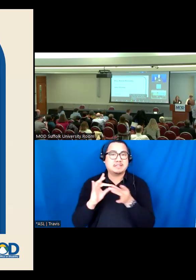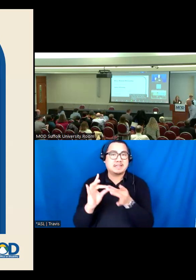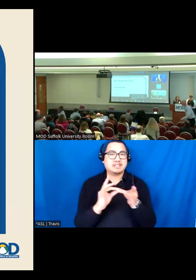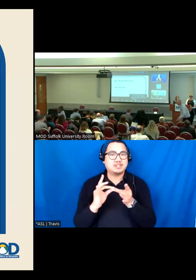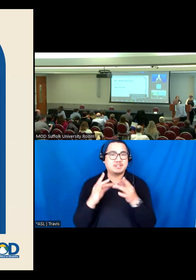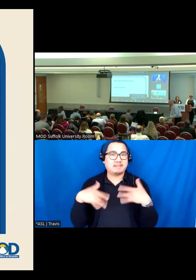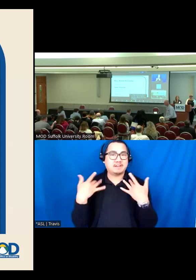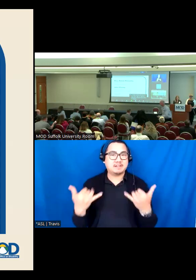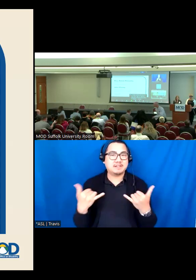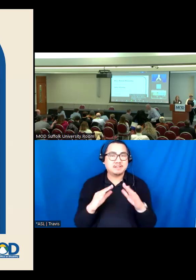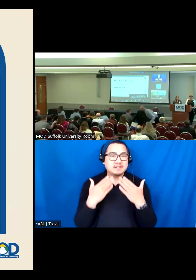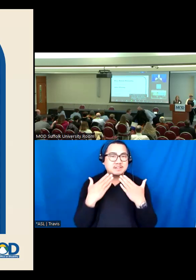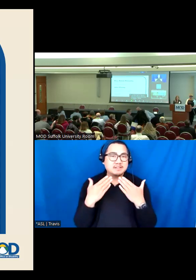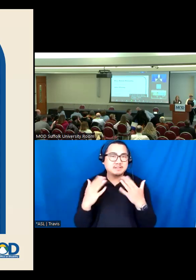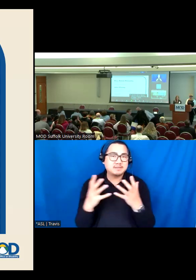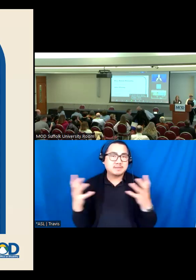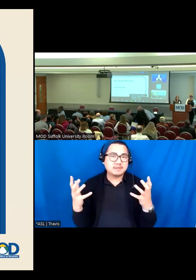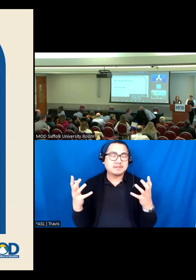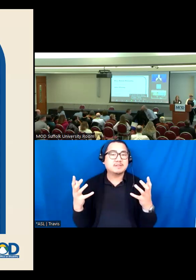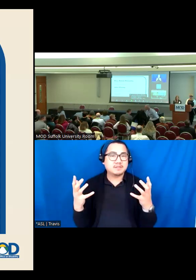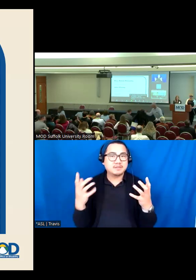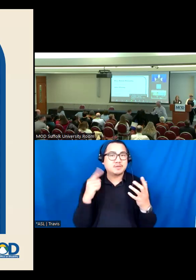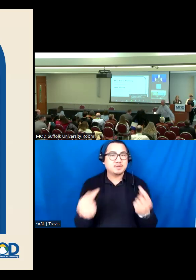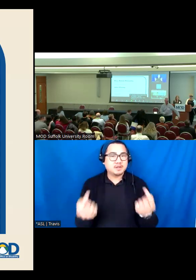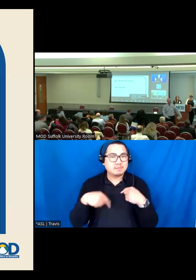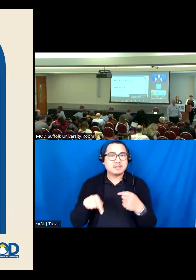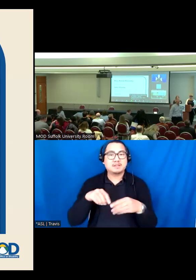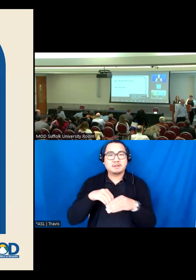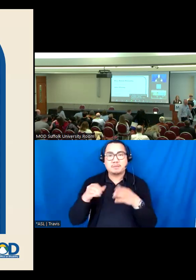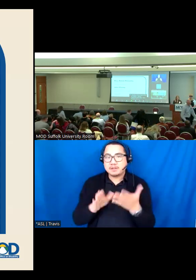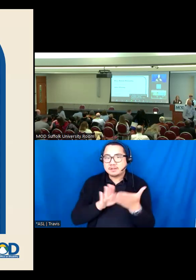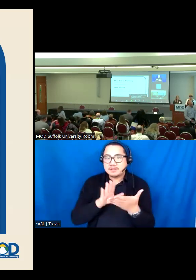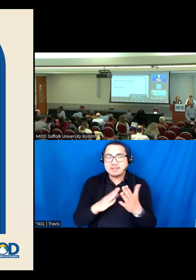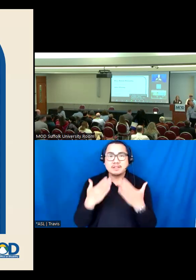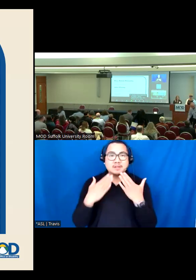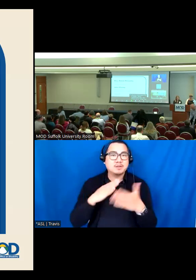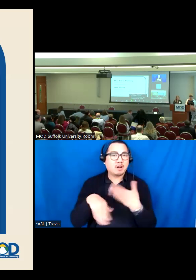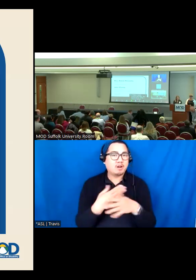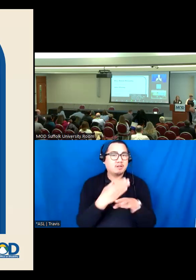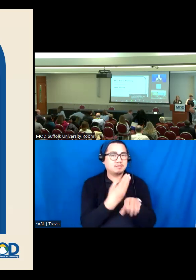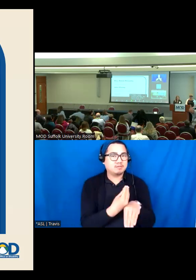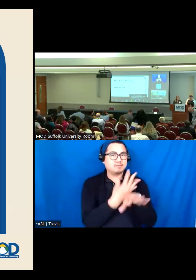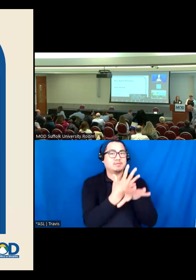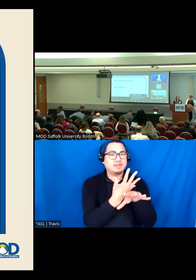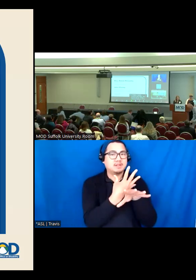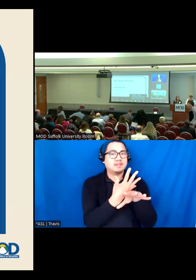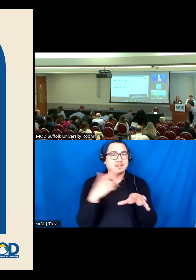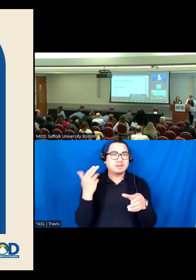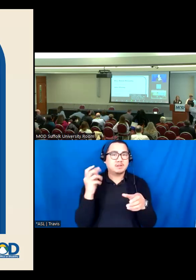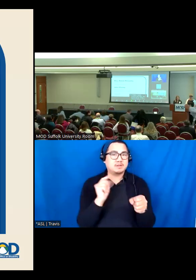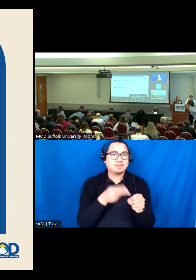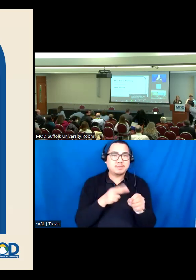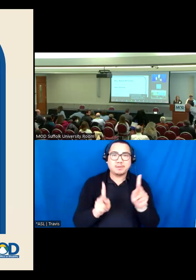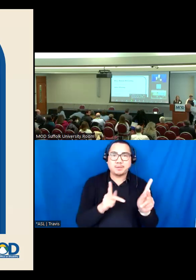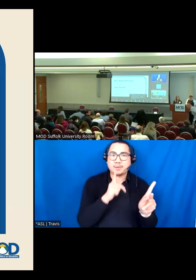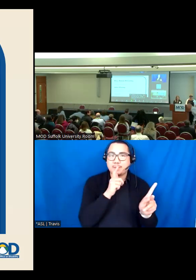today. Thank you very much for coming in person, and thank you to all of our virtual guests or attendees that